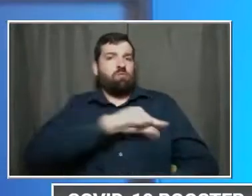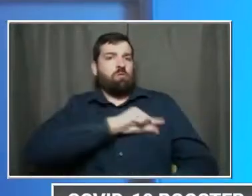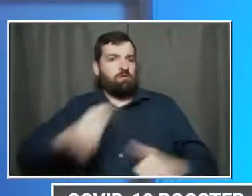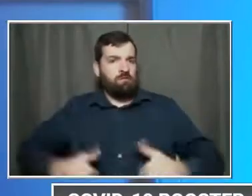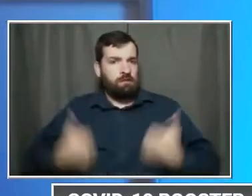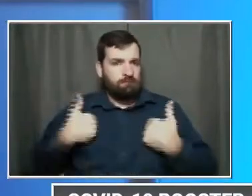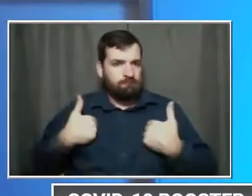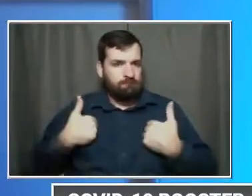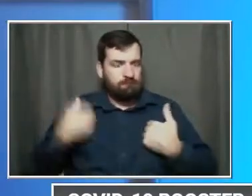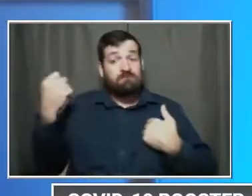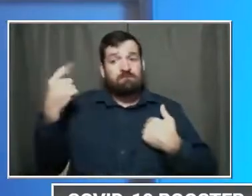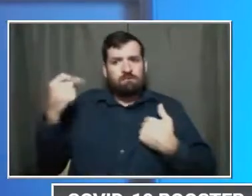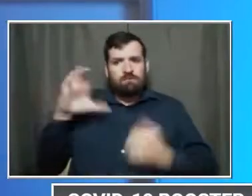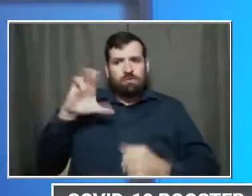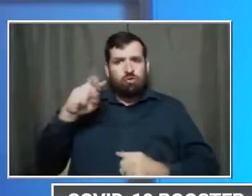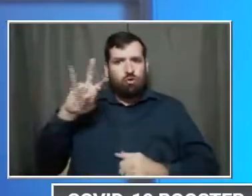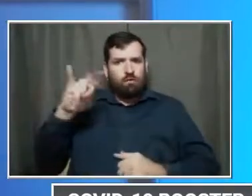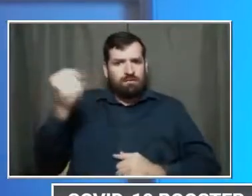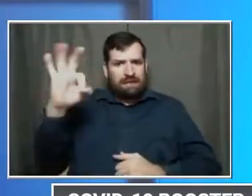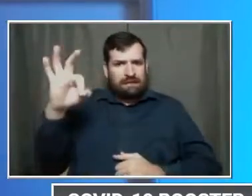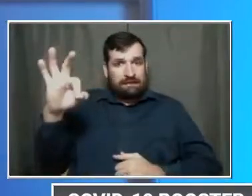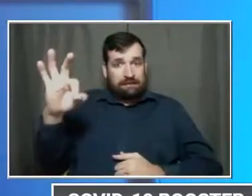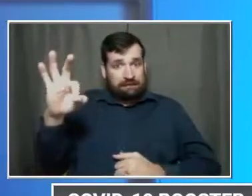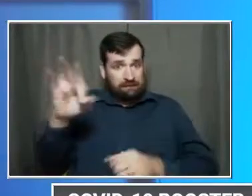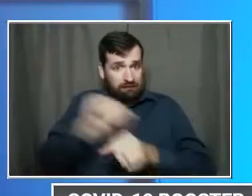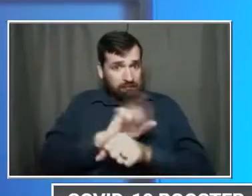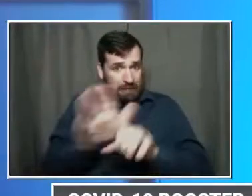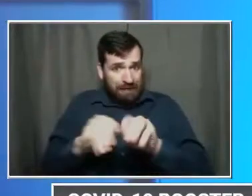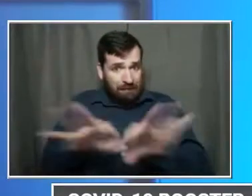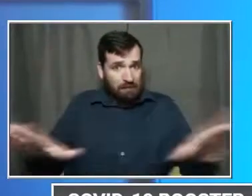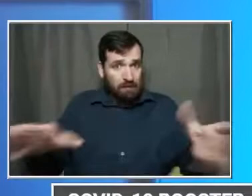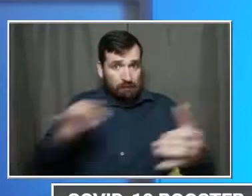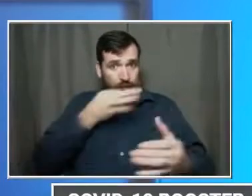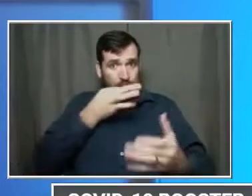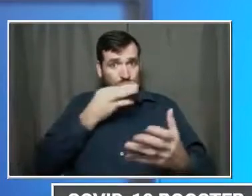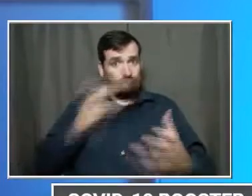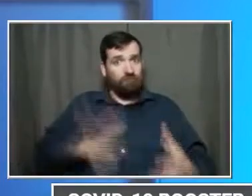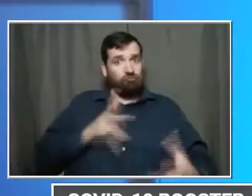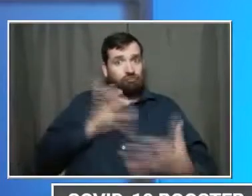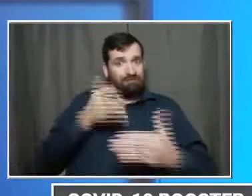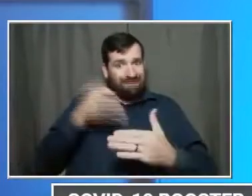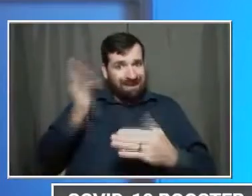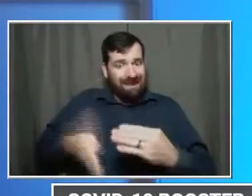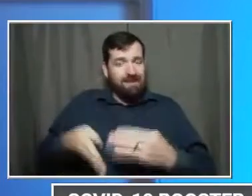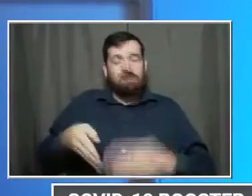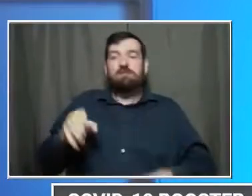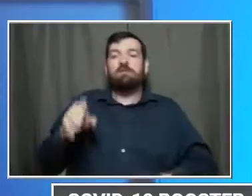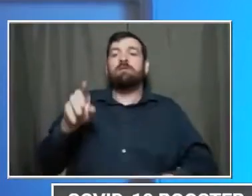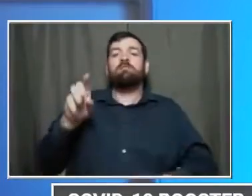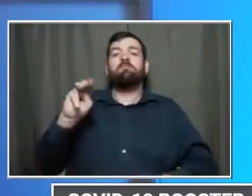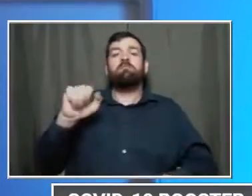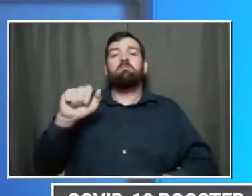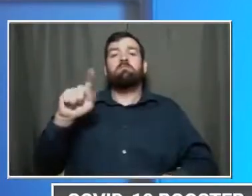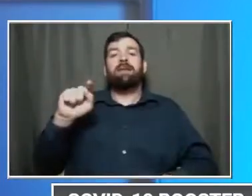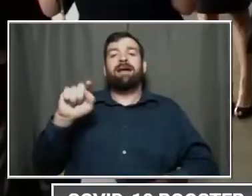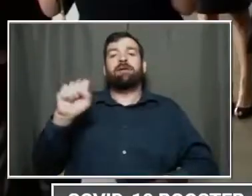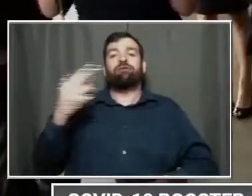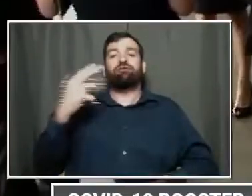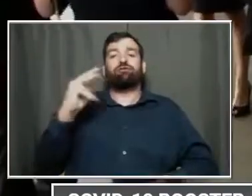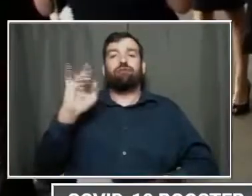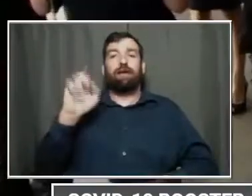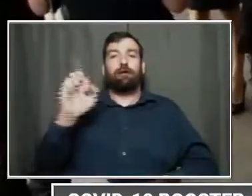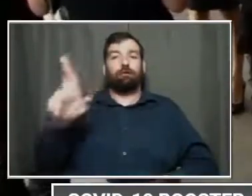Is the COVID-19 pandemic officially coming to an end? Infectious disease physician Dr. Shoemaker weighs in and shares the COVID